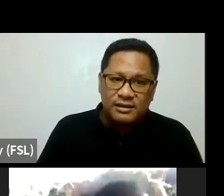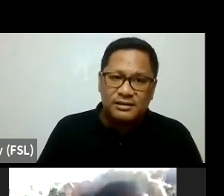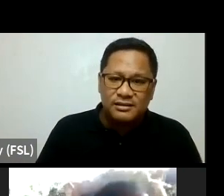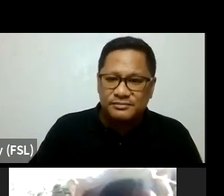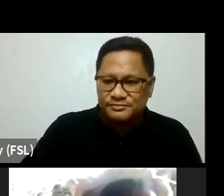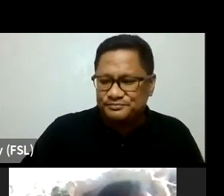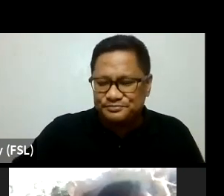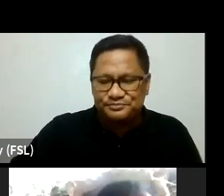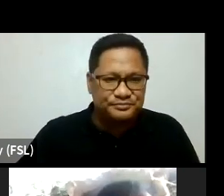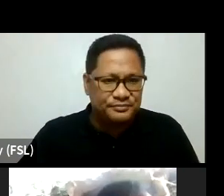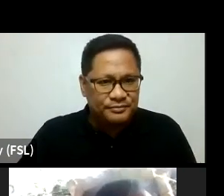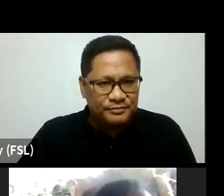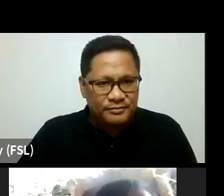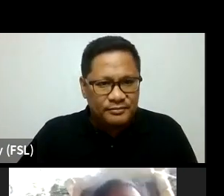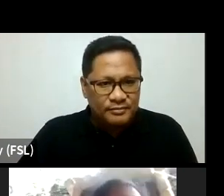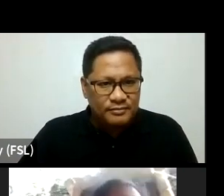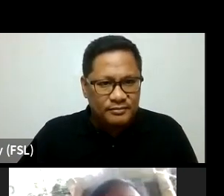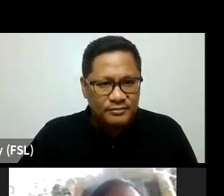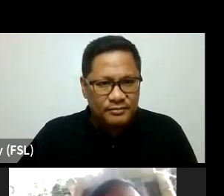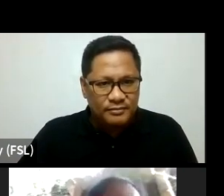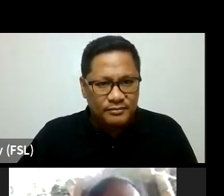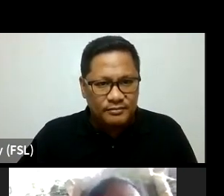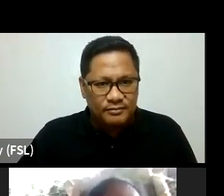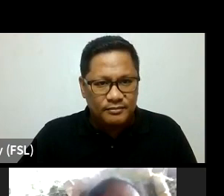gusto mong business?